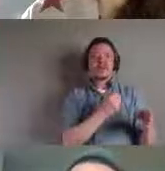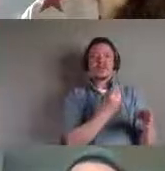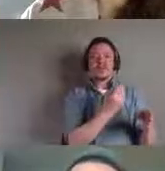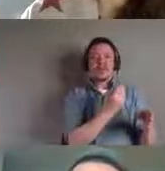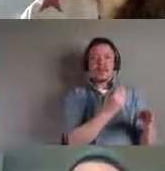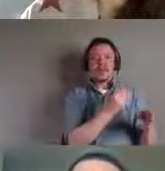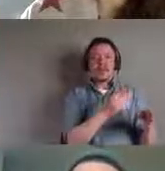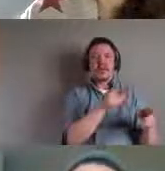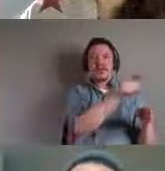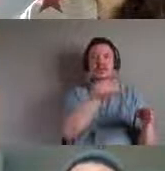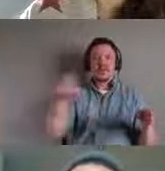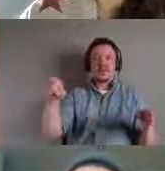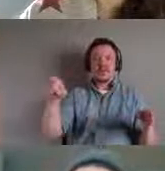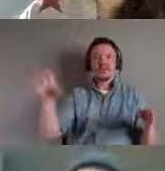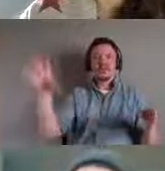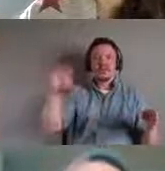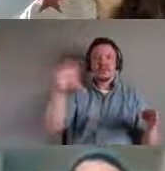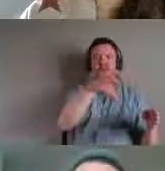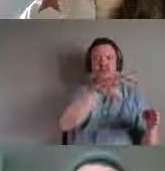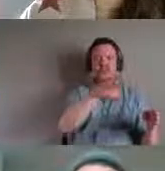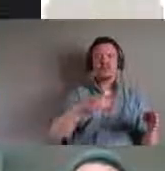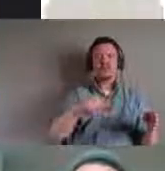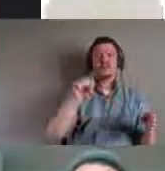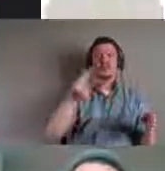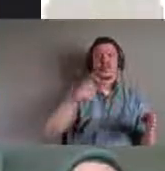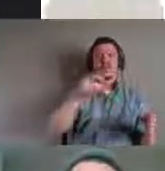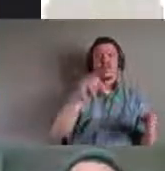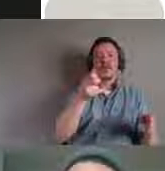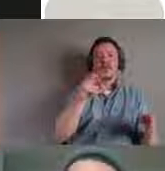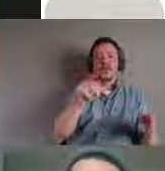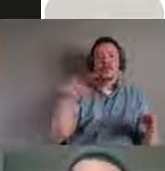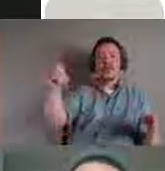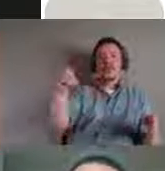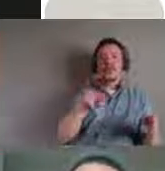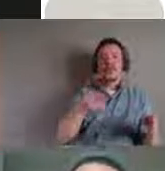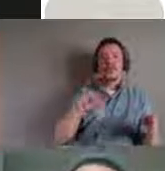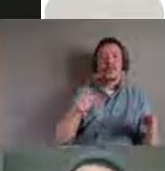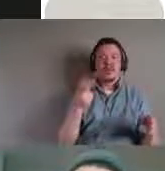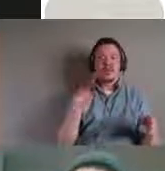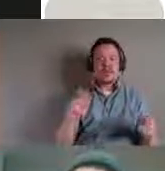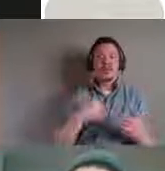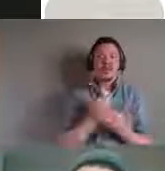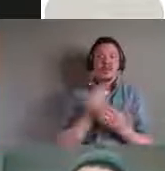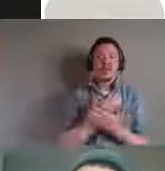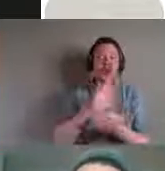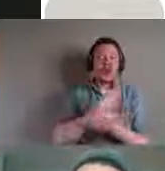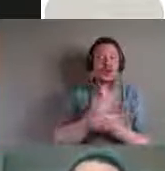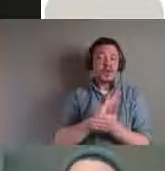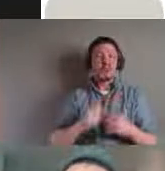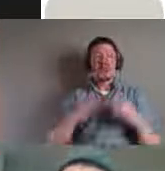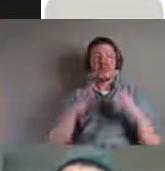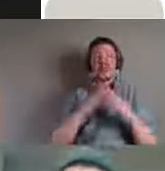also properties that are adjoining on Southwest Jefferson and Madison. The new school is constructed at